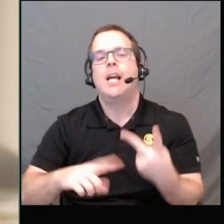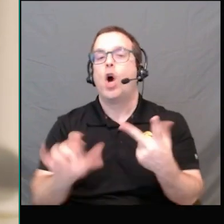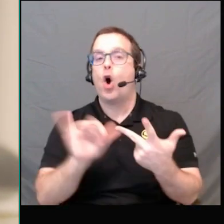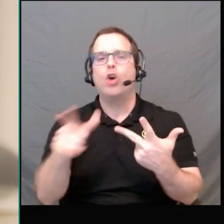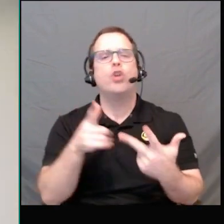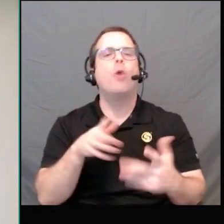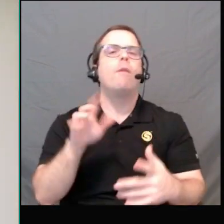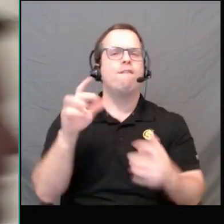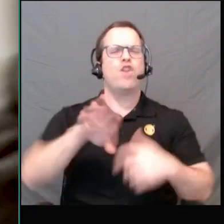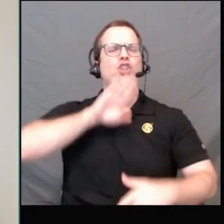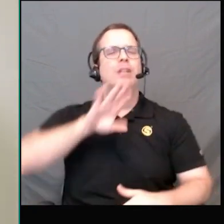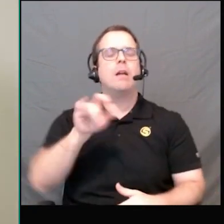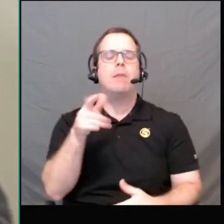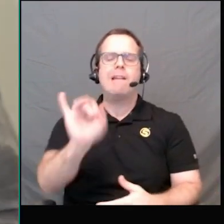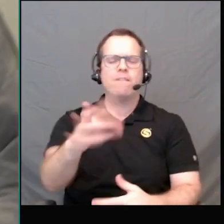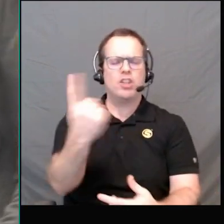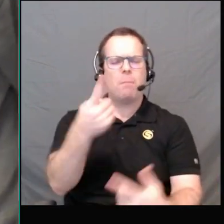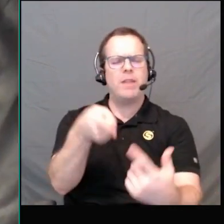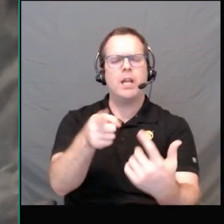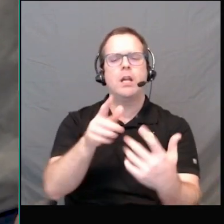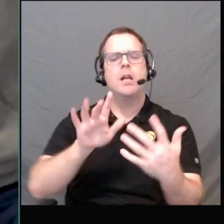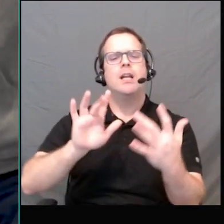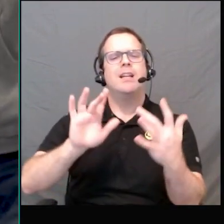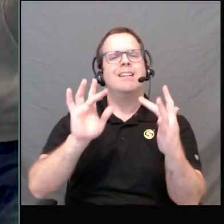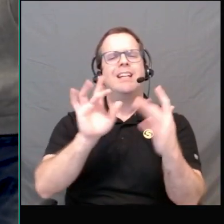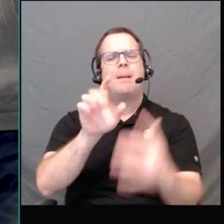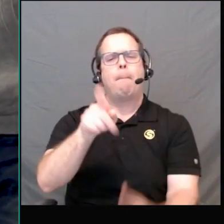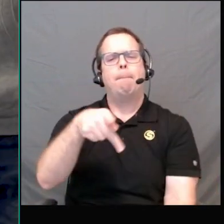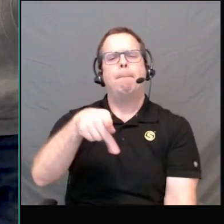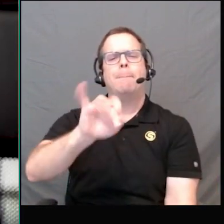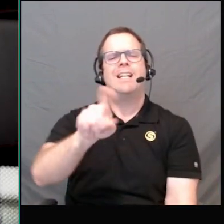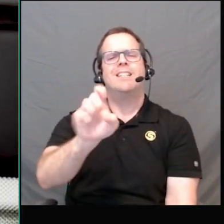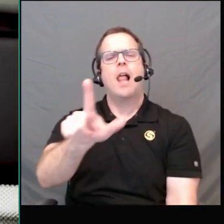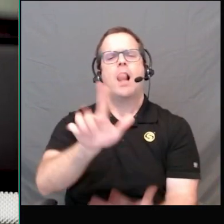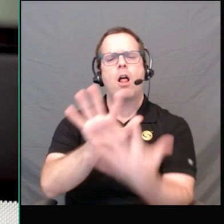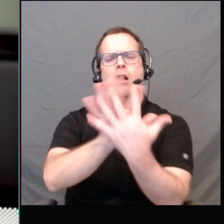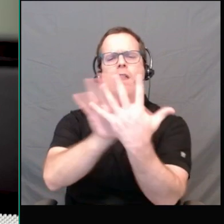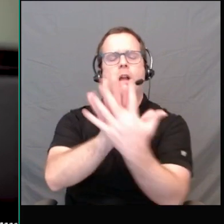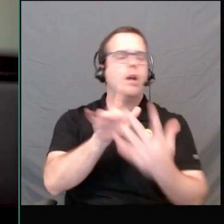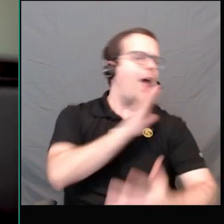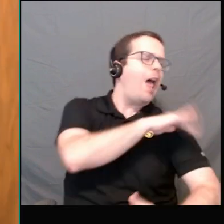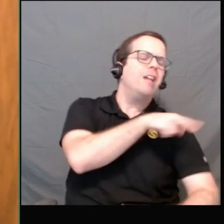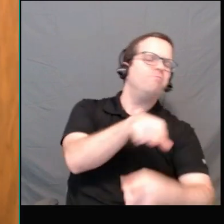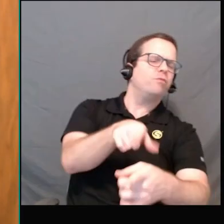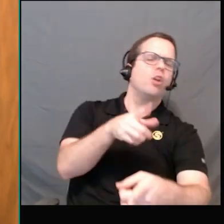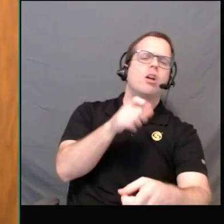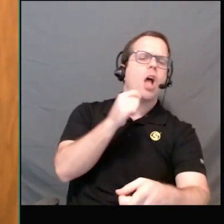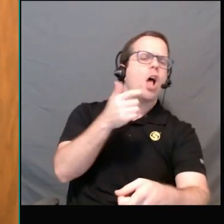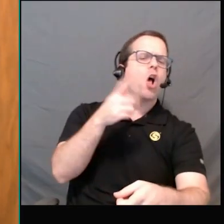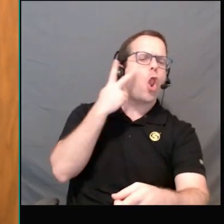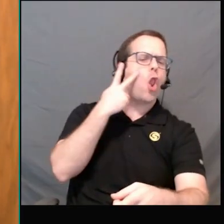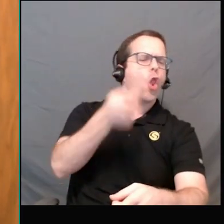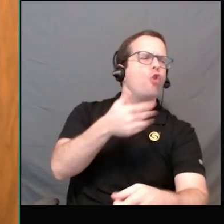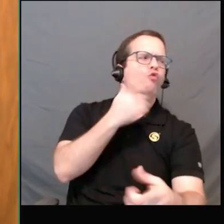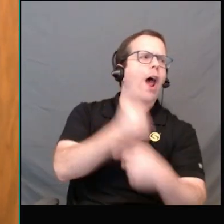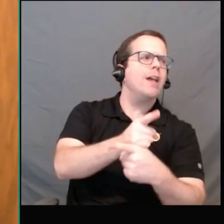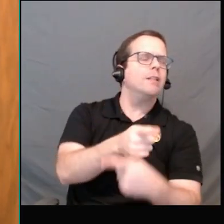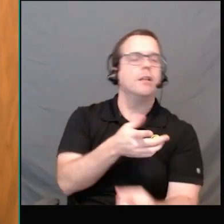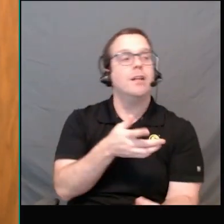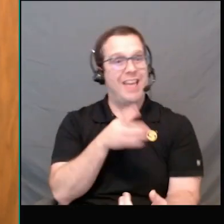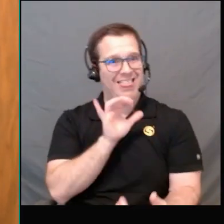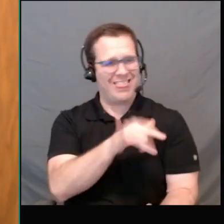and just point to a cluster of calibrated pixels on a screen and say, that doesn't look right. Everything,